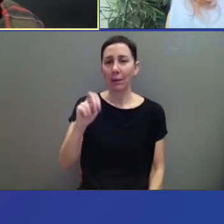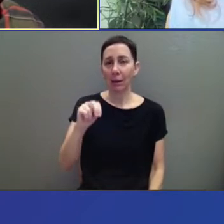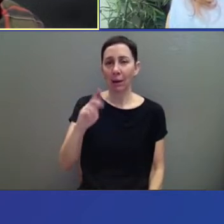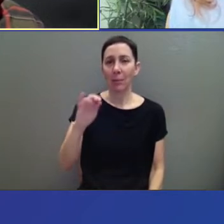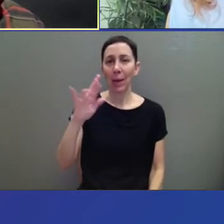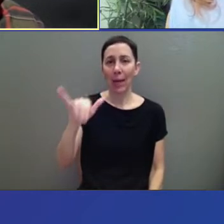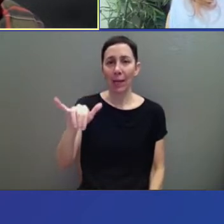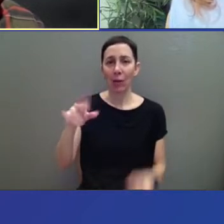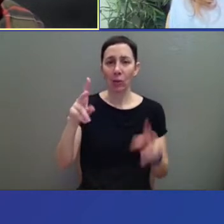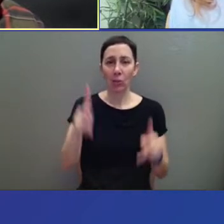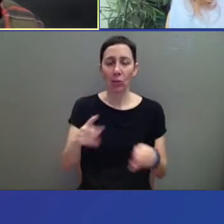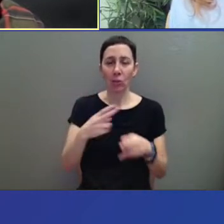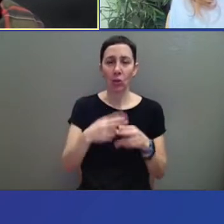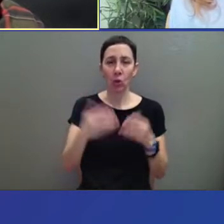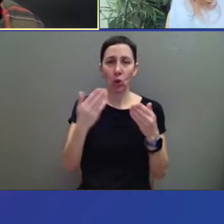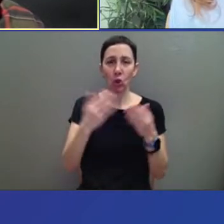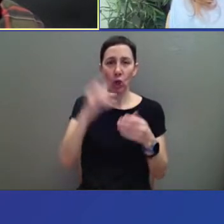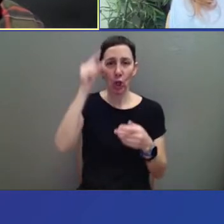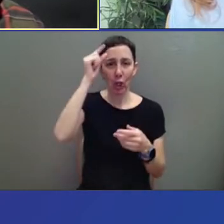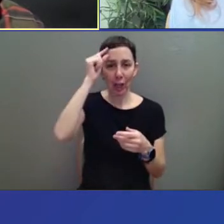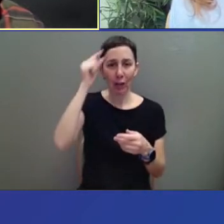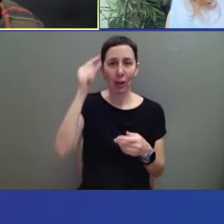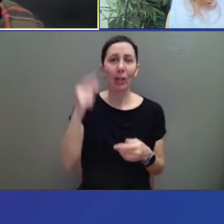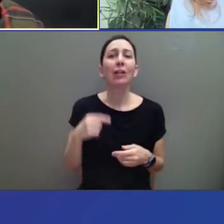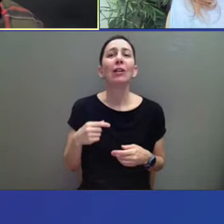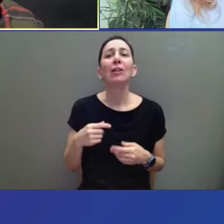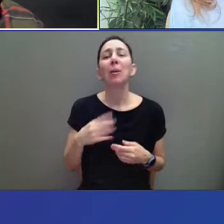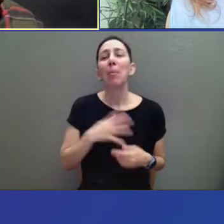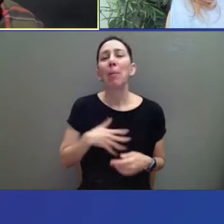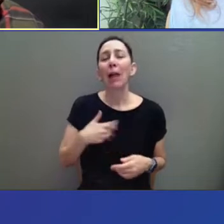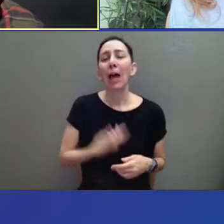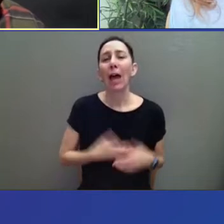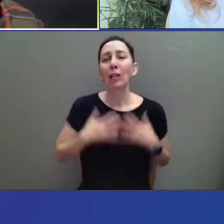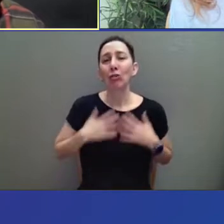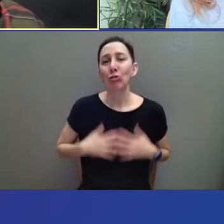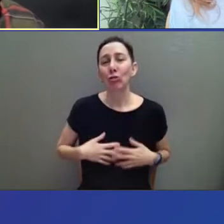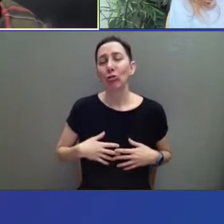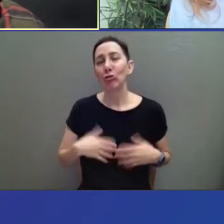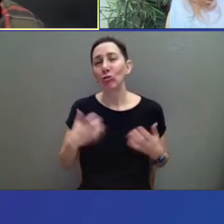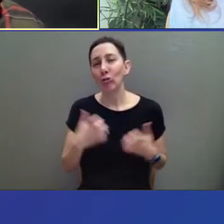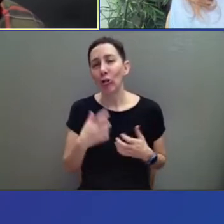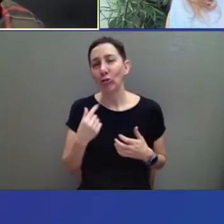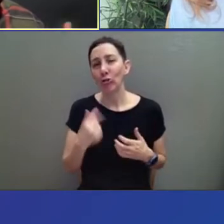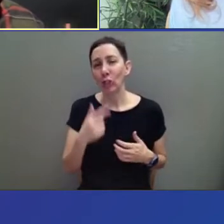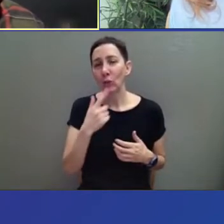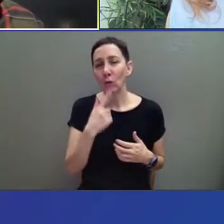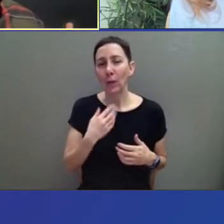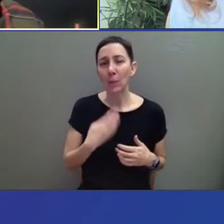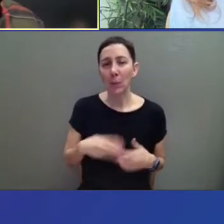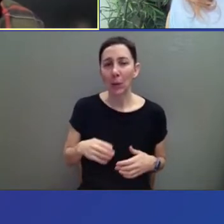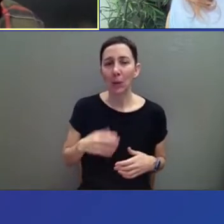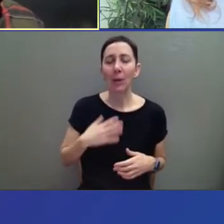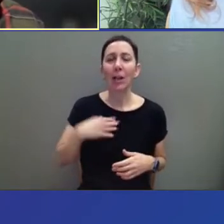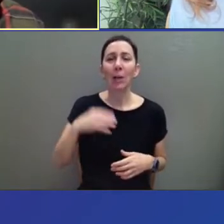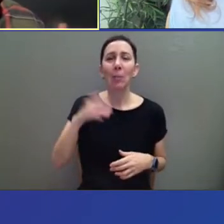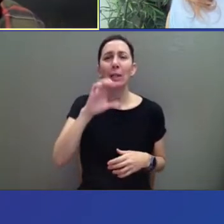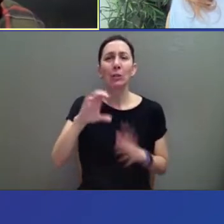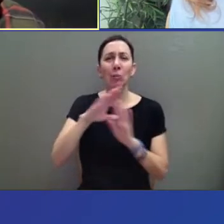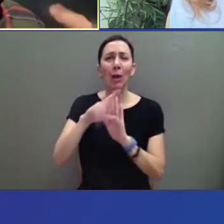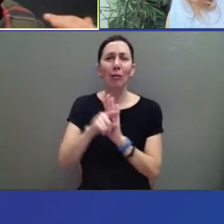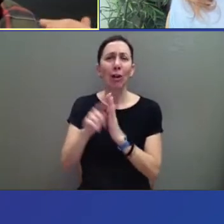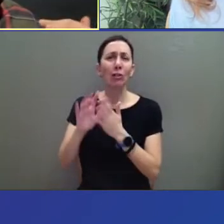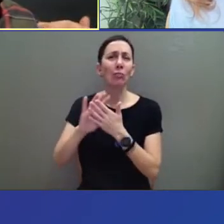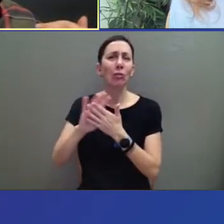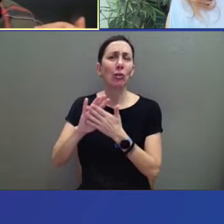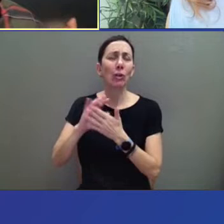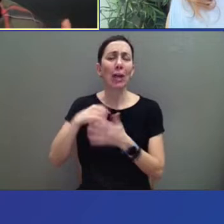short dark hair, wearing a dark green, blue, red plaid button-down shirt. And my Zoom background is blurred, but I'm sitting